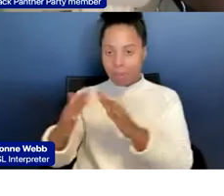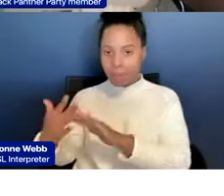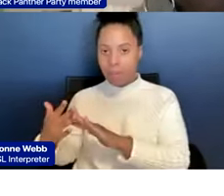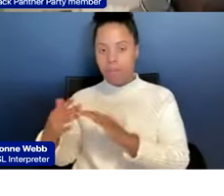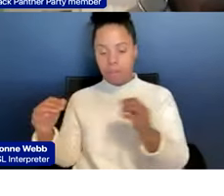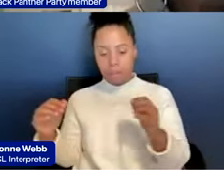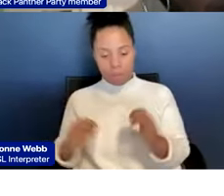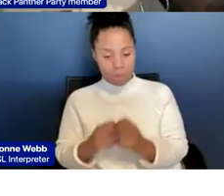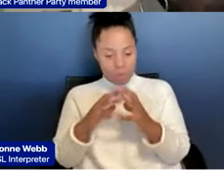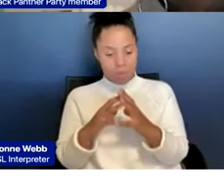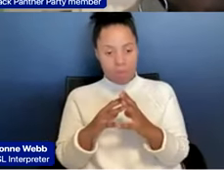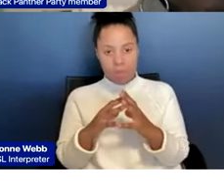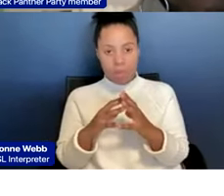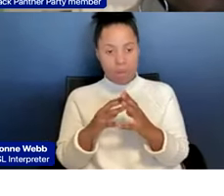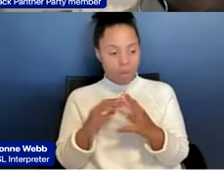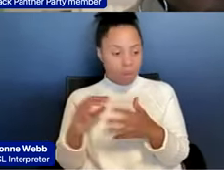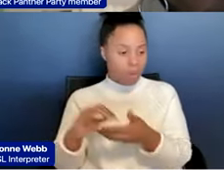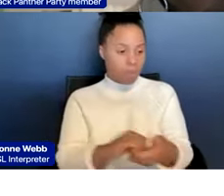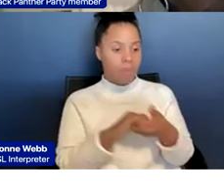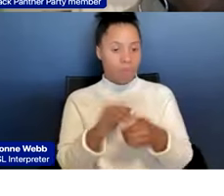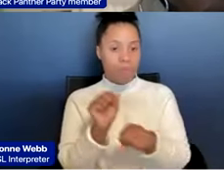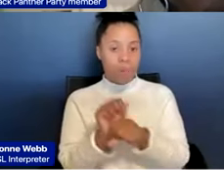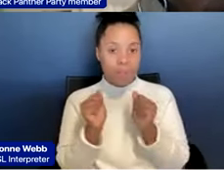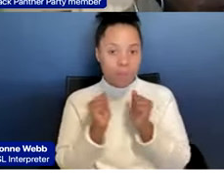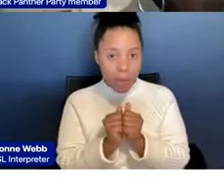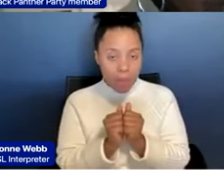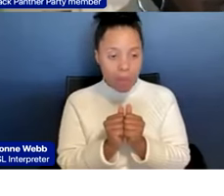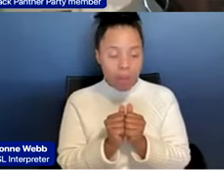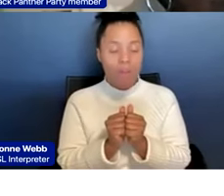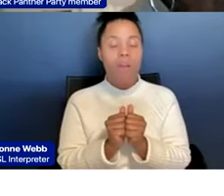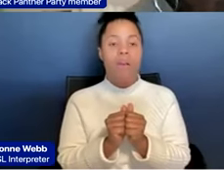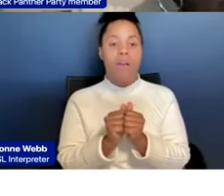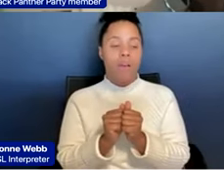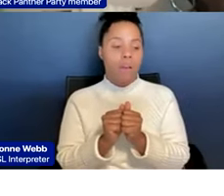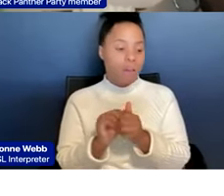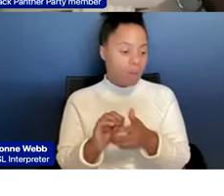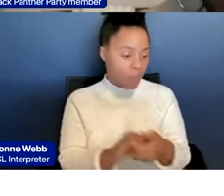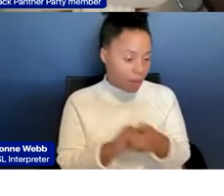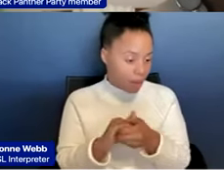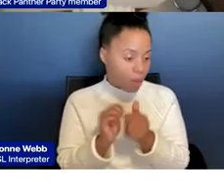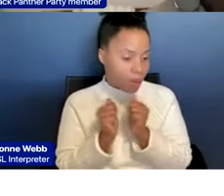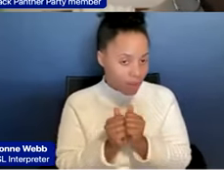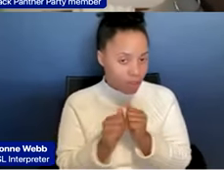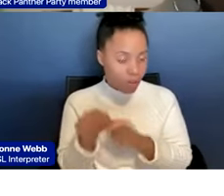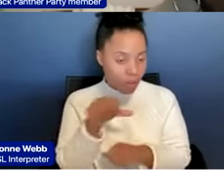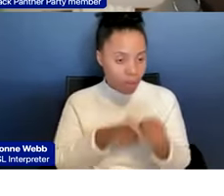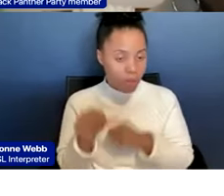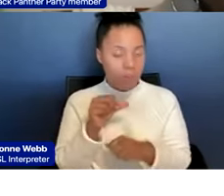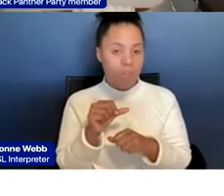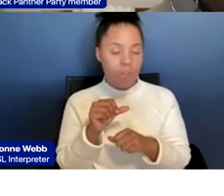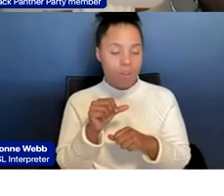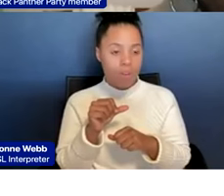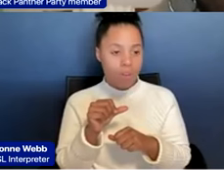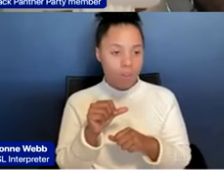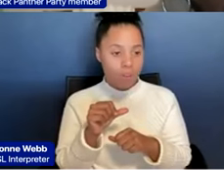and finding solidarities with each other and among each other, based not on on exploitation,